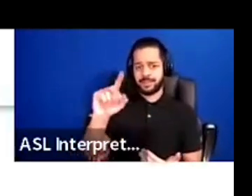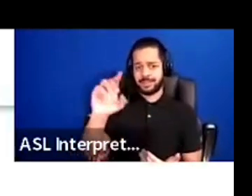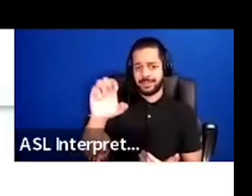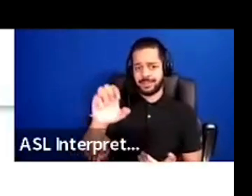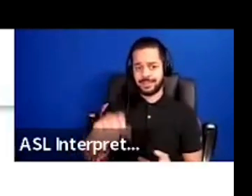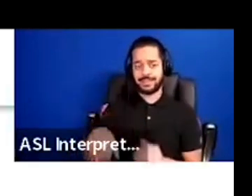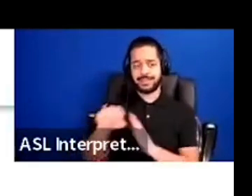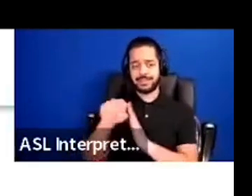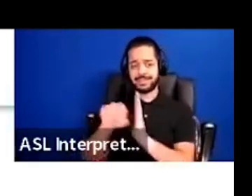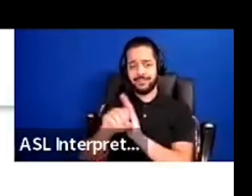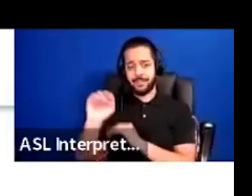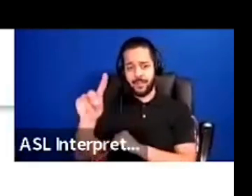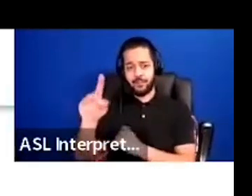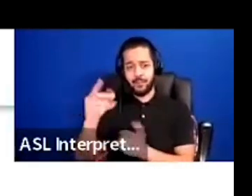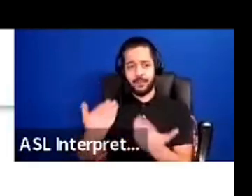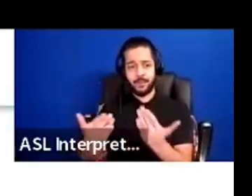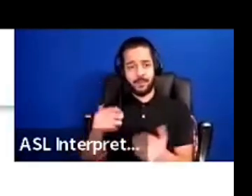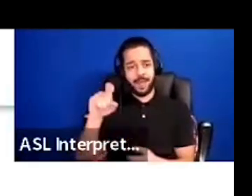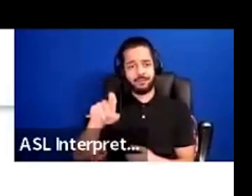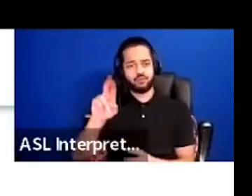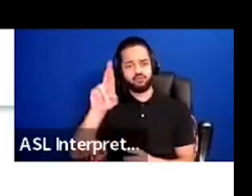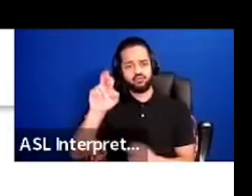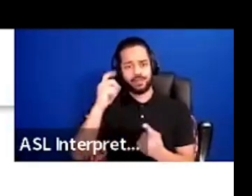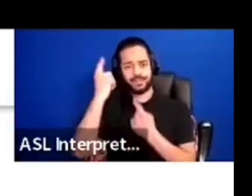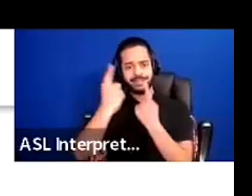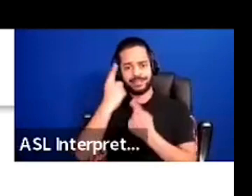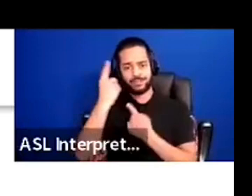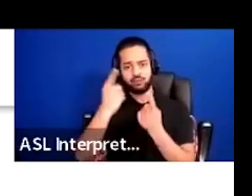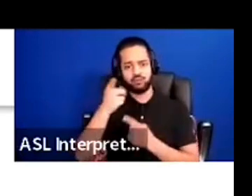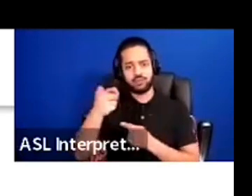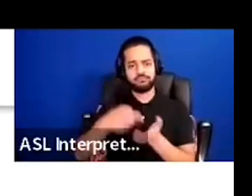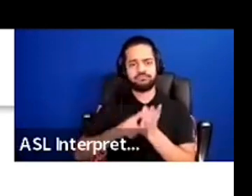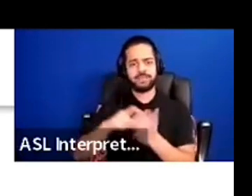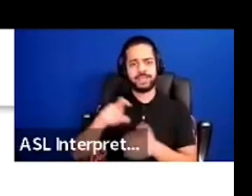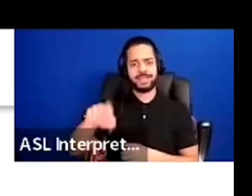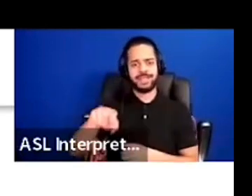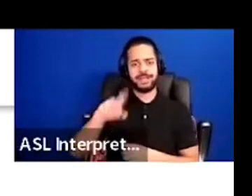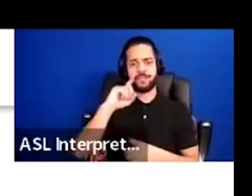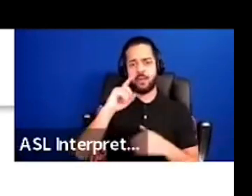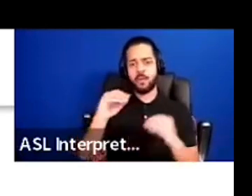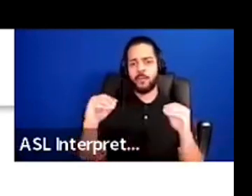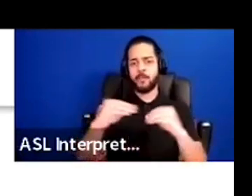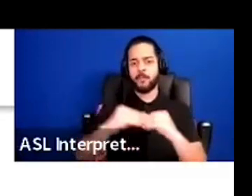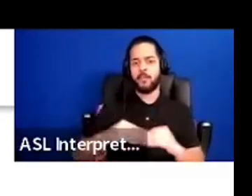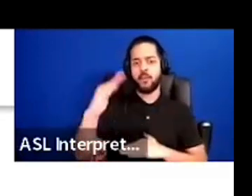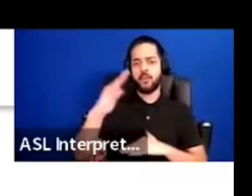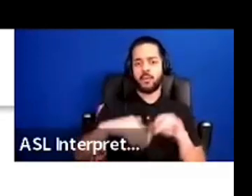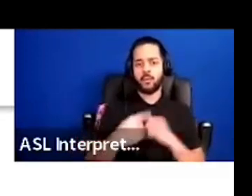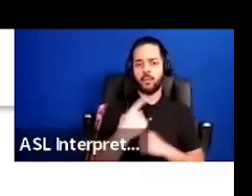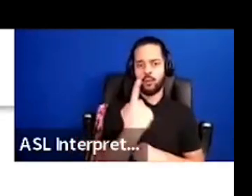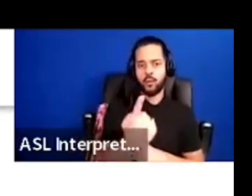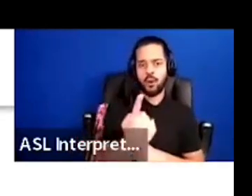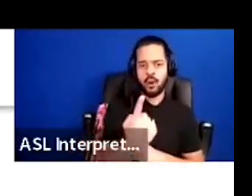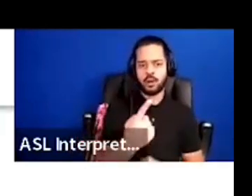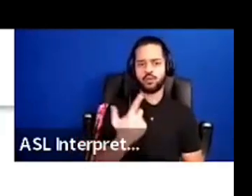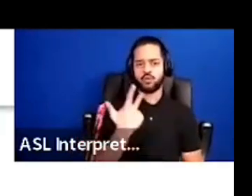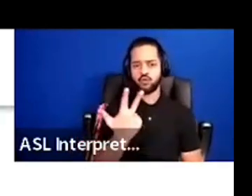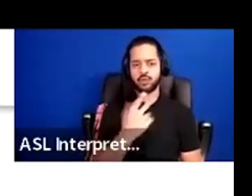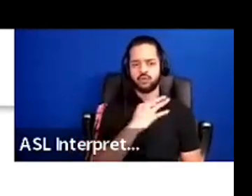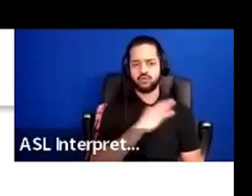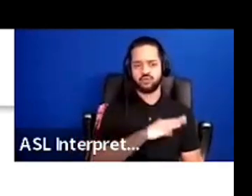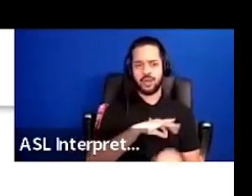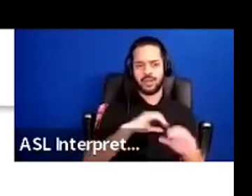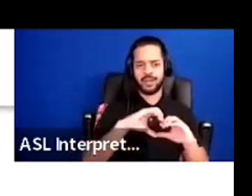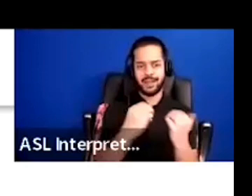need to reconsider the need to have more than 1 3-credit class for special education to become